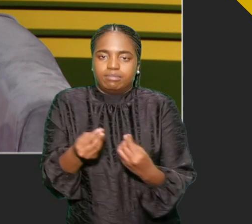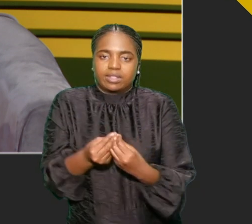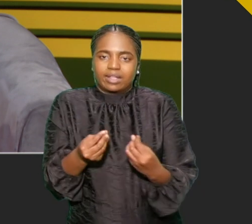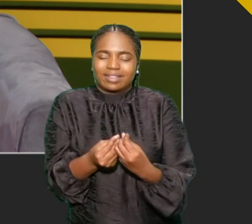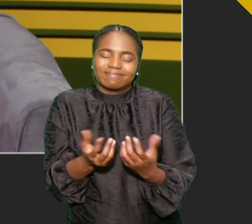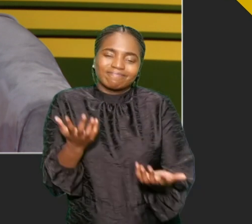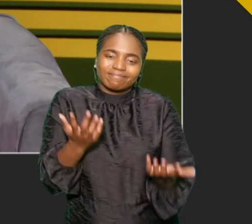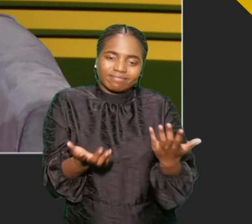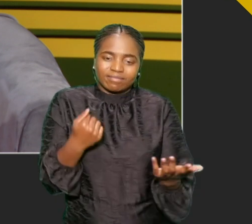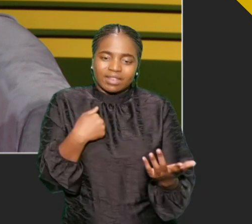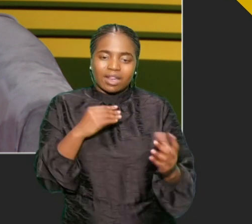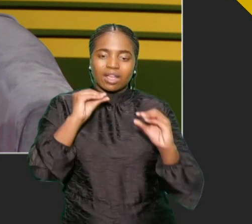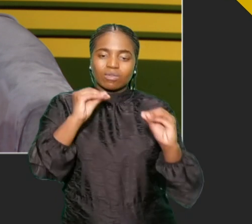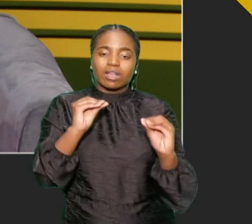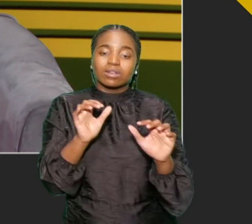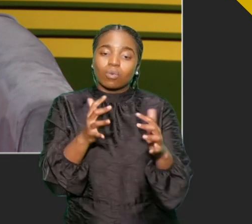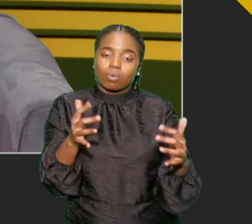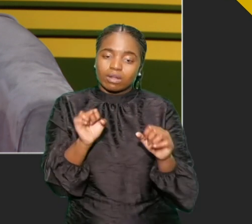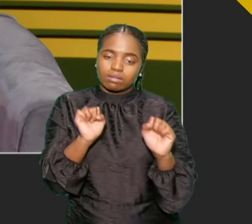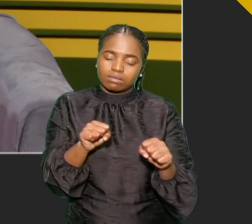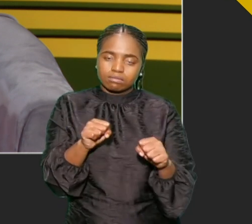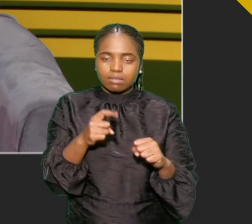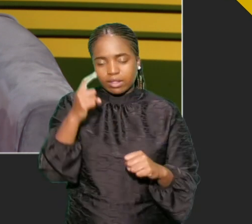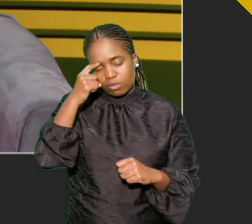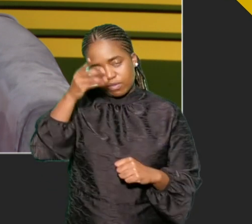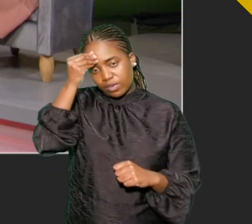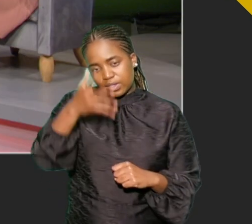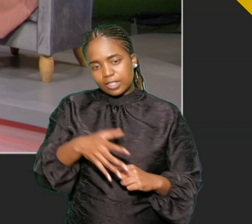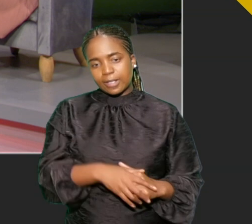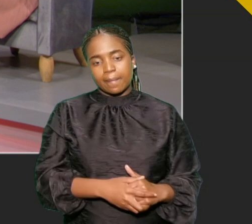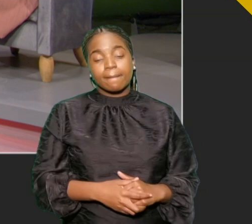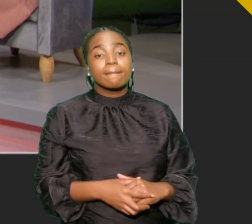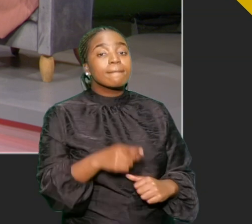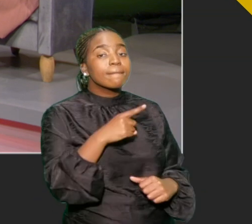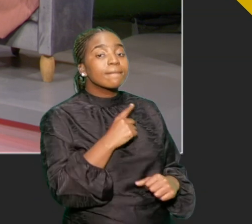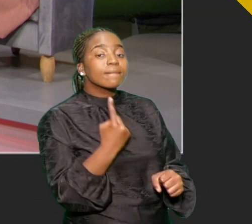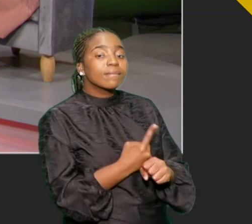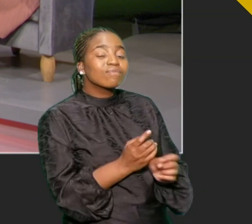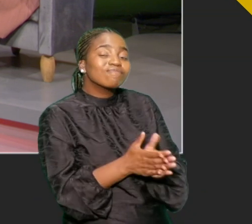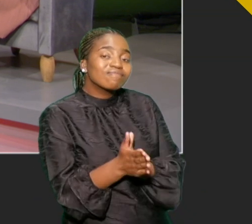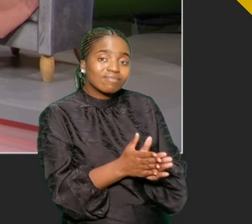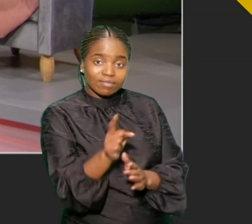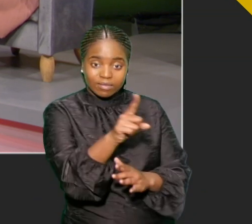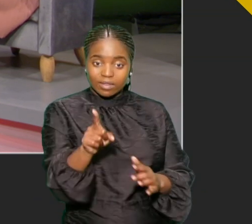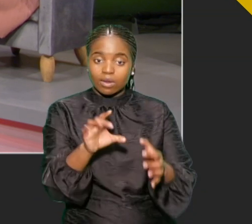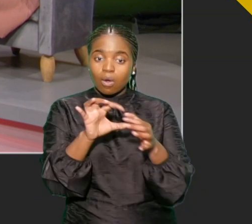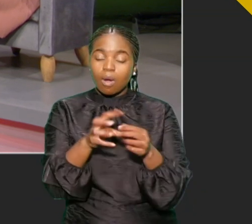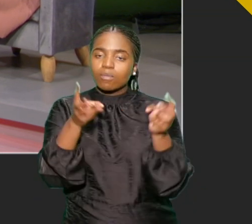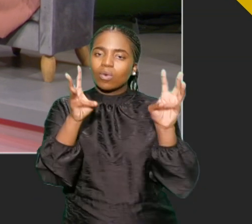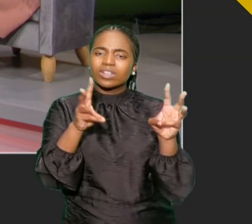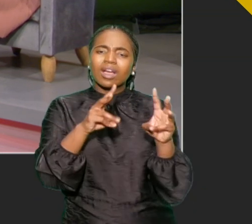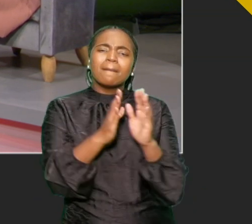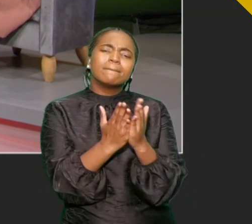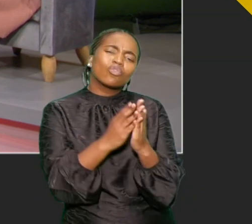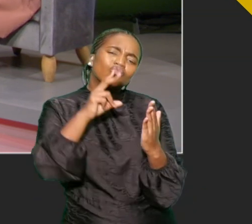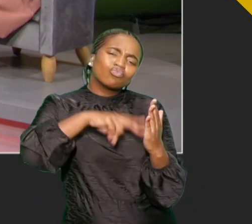where does that education ultimately come from? And I think, And that's why I always encourage you, read a book.